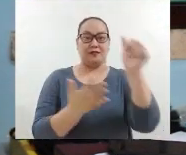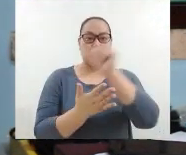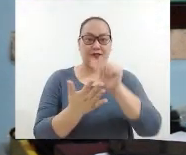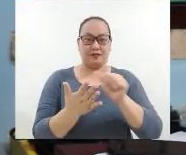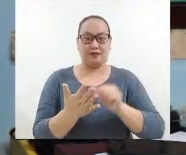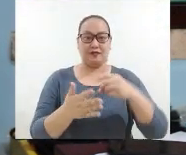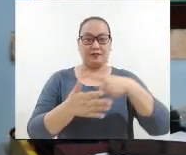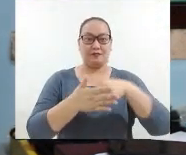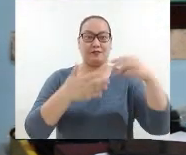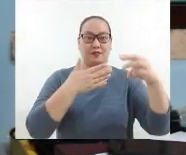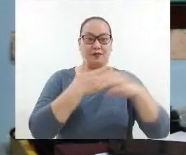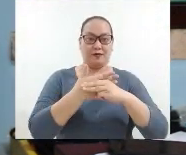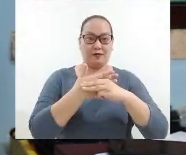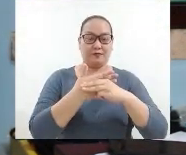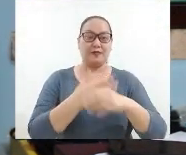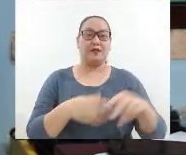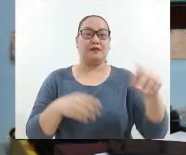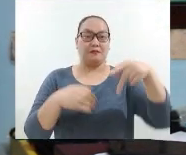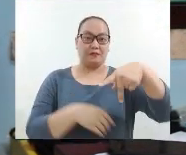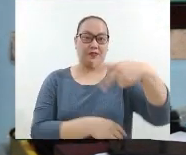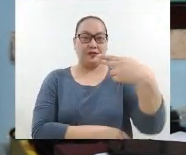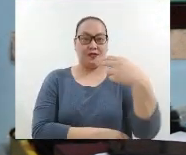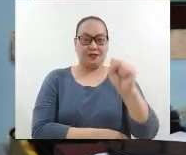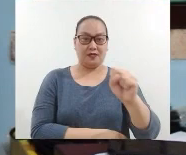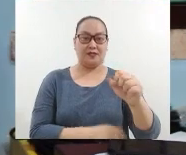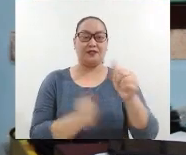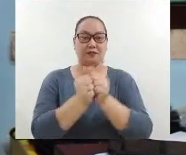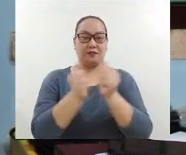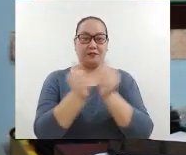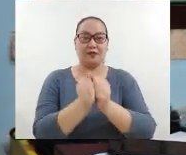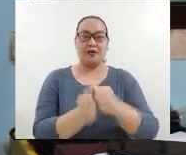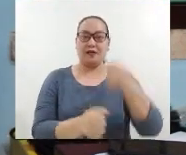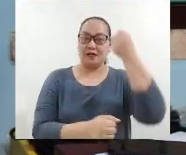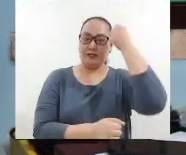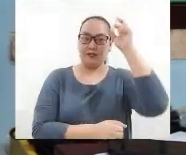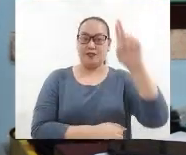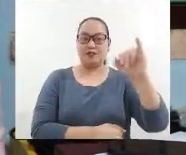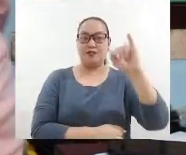High School. Halina't sabay-sabay tayong makijamming kay Sir Joel.